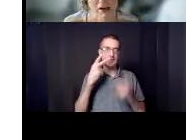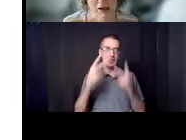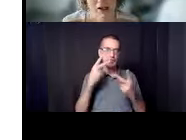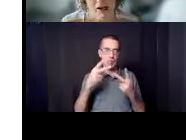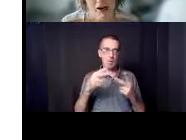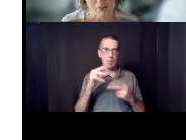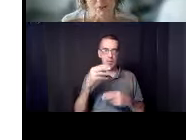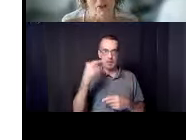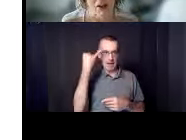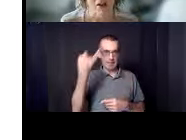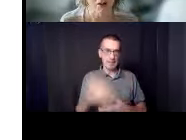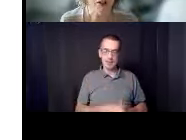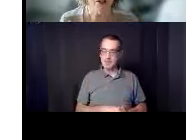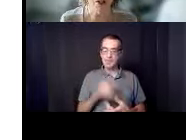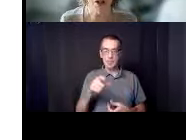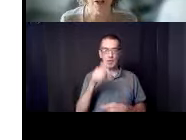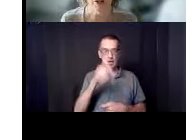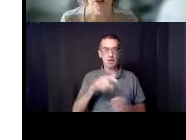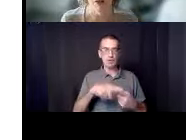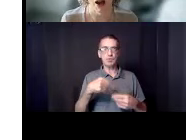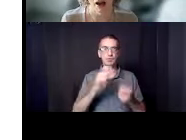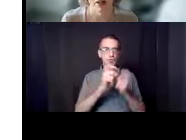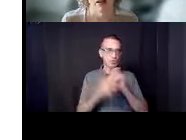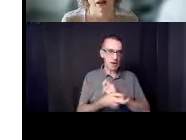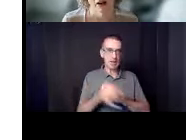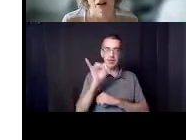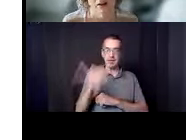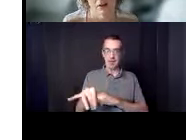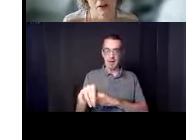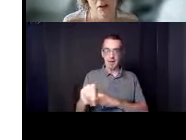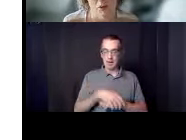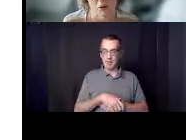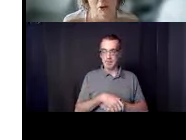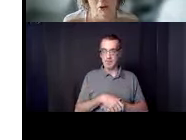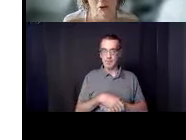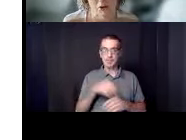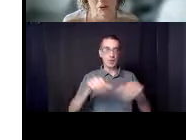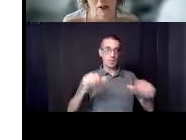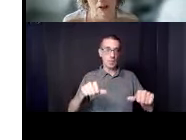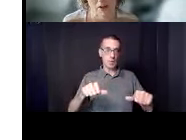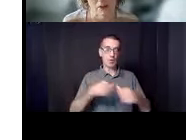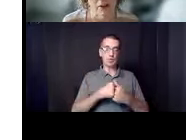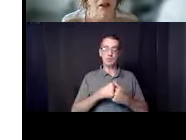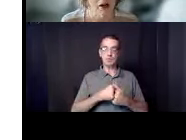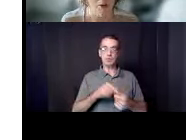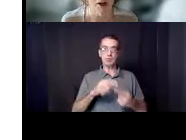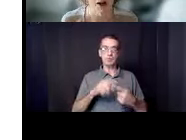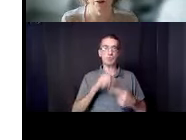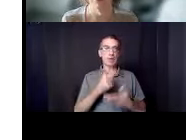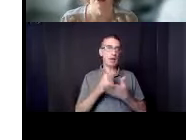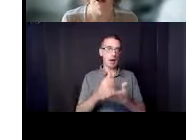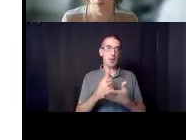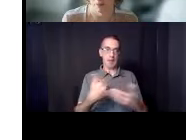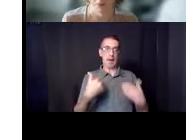metaphor, that you need to change that in order to really help